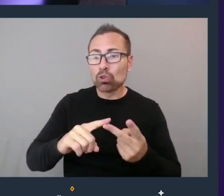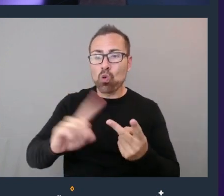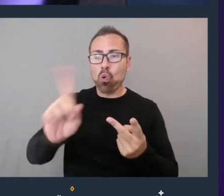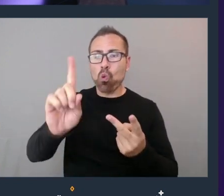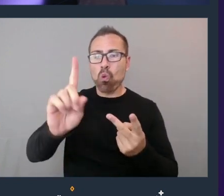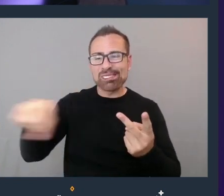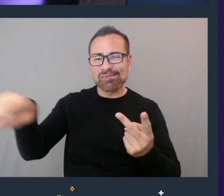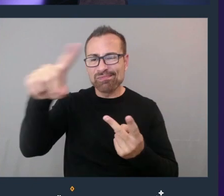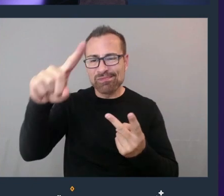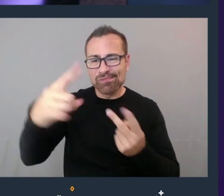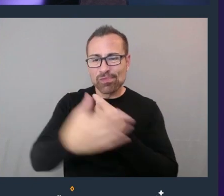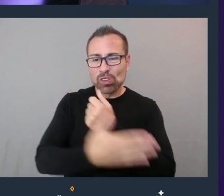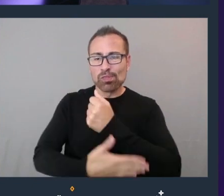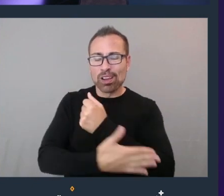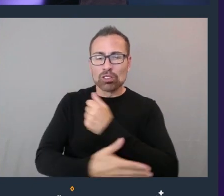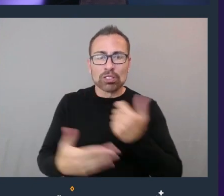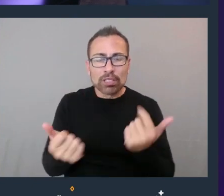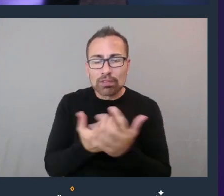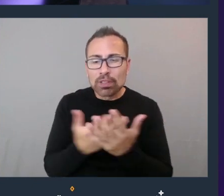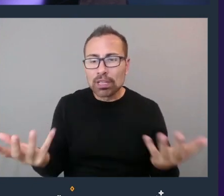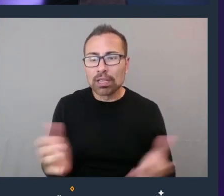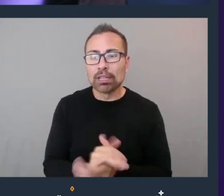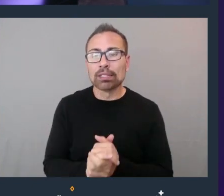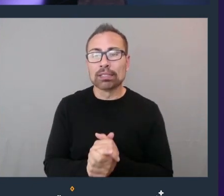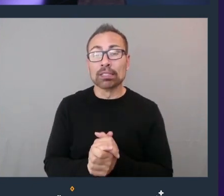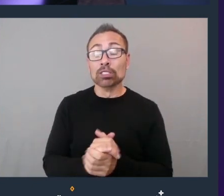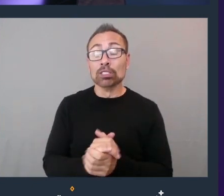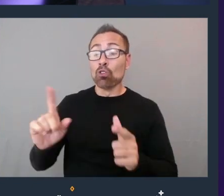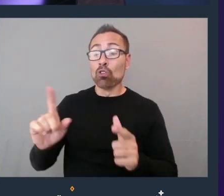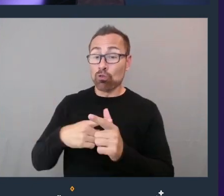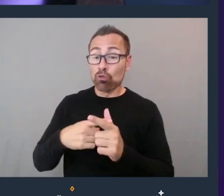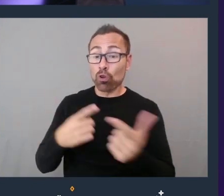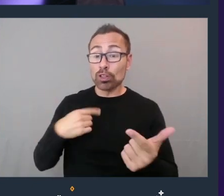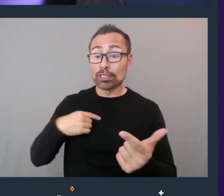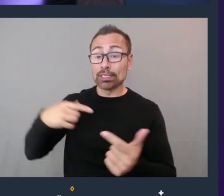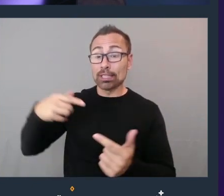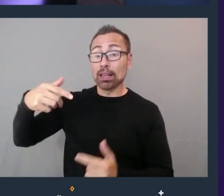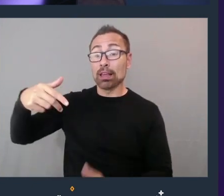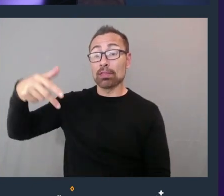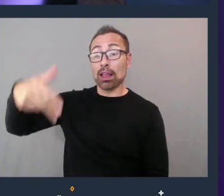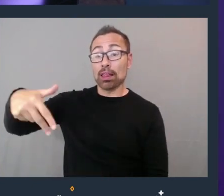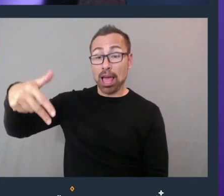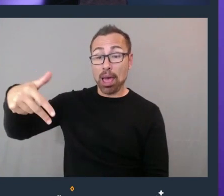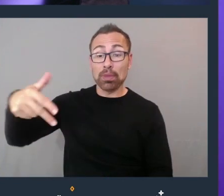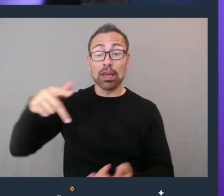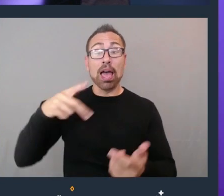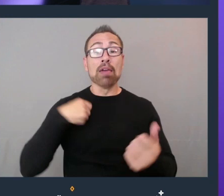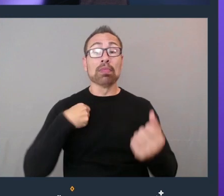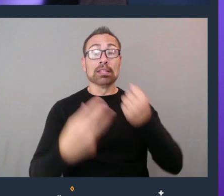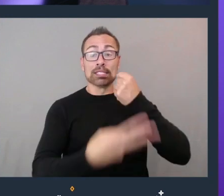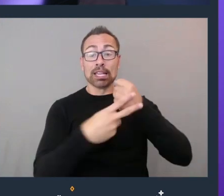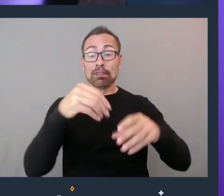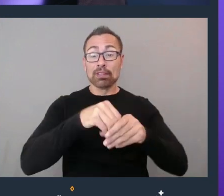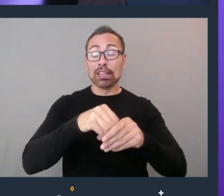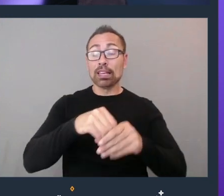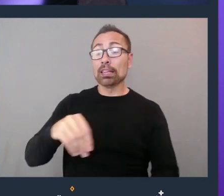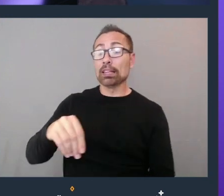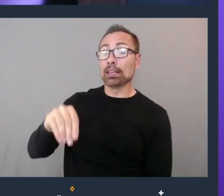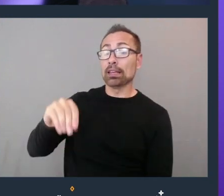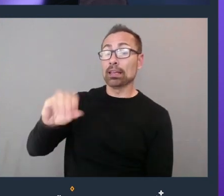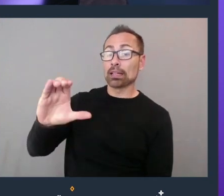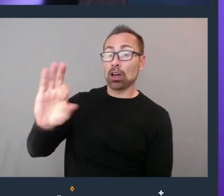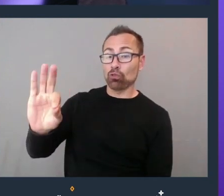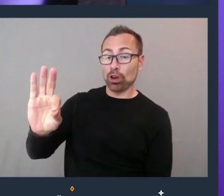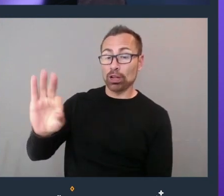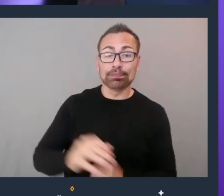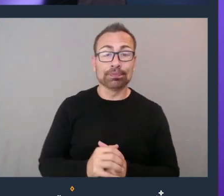origin requests are transformed by Object Lambda, and then the results of that transformation are cached in CloudFront. We were recently talking with